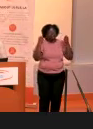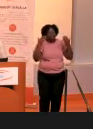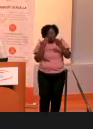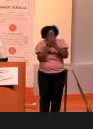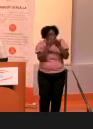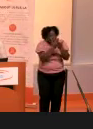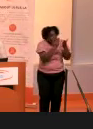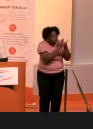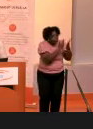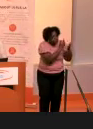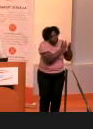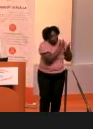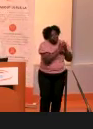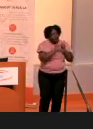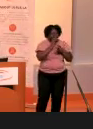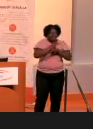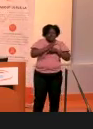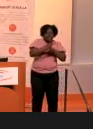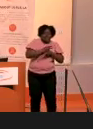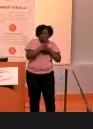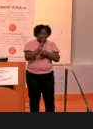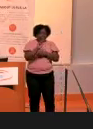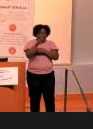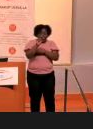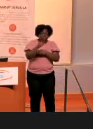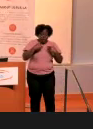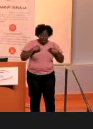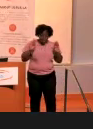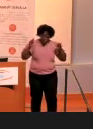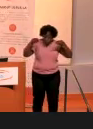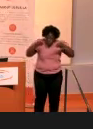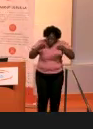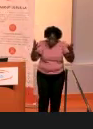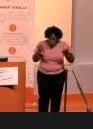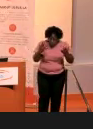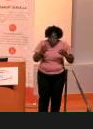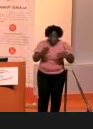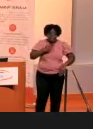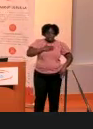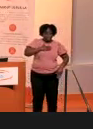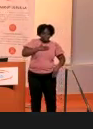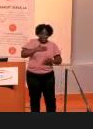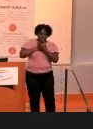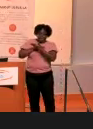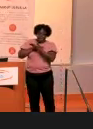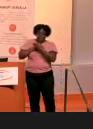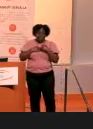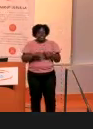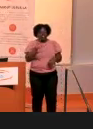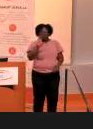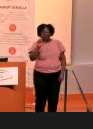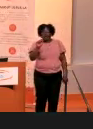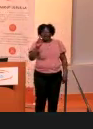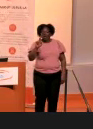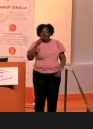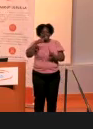therapies for the treatment of lupus. What I'm going to concentrate on is what we're working at Fate Therapeutics, which is CAR T therapy,